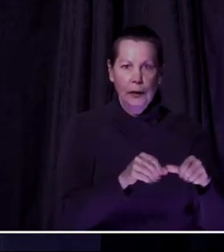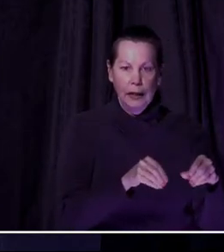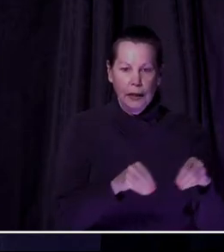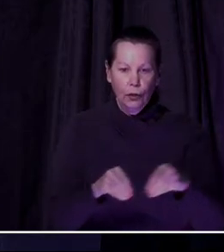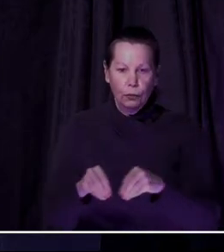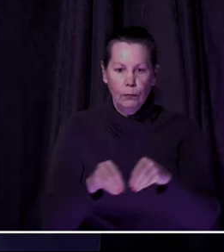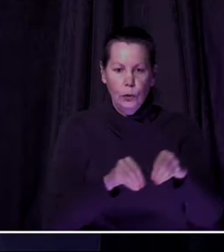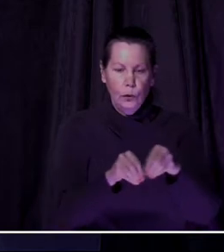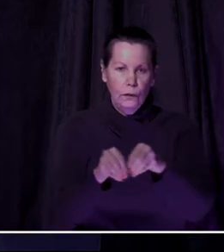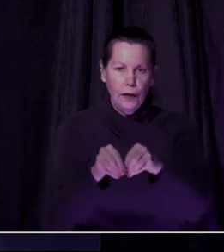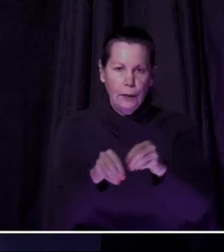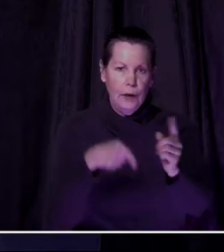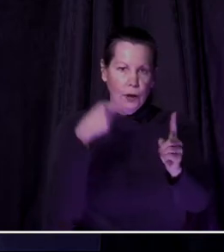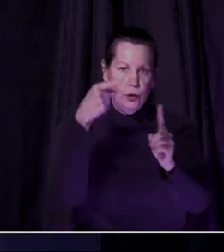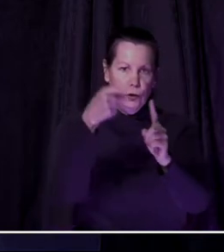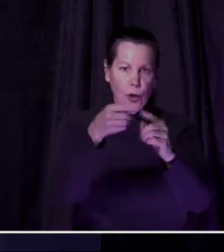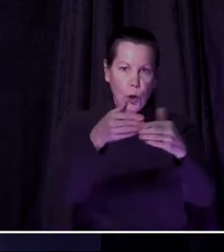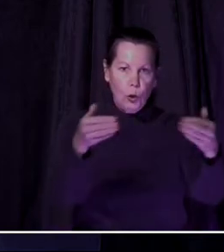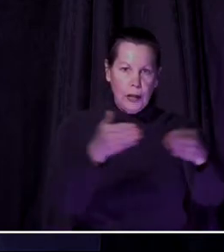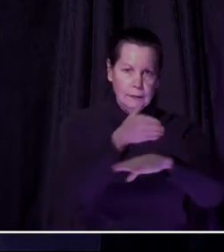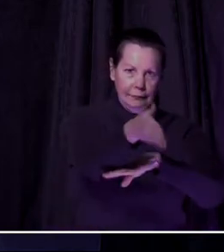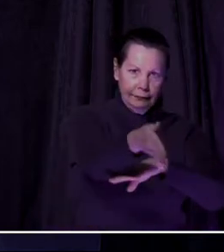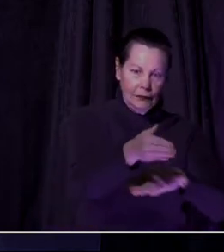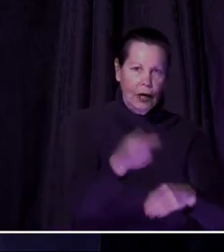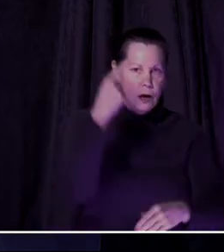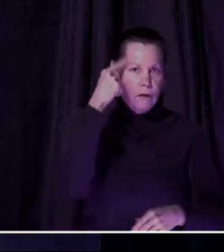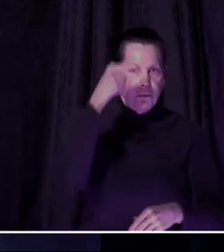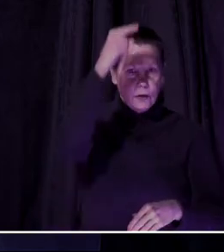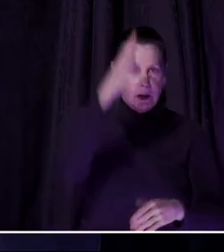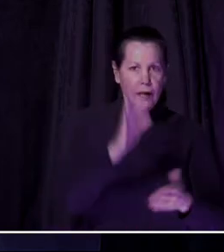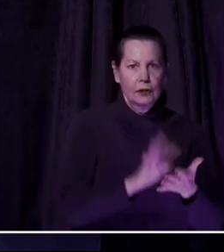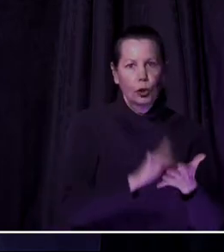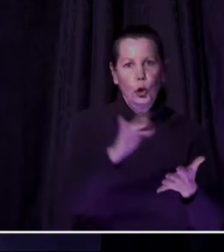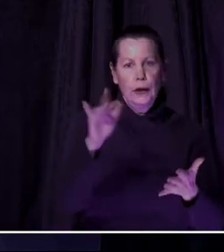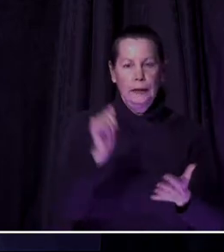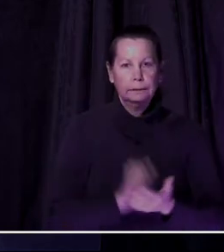towards the goal line for God's glory.